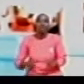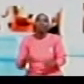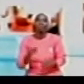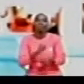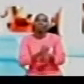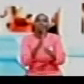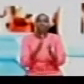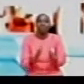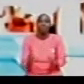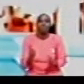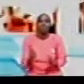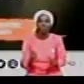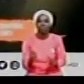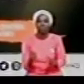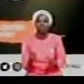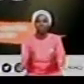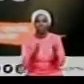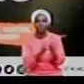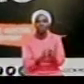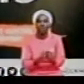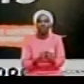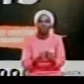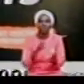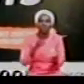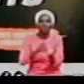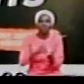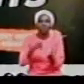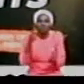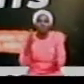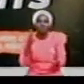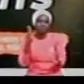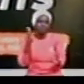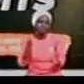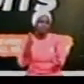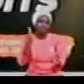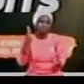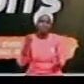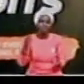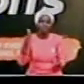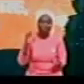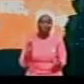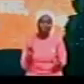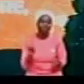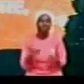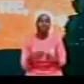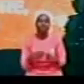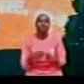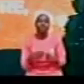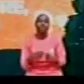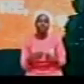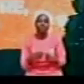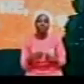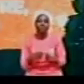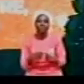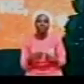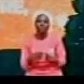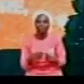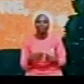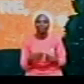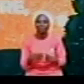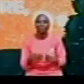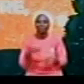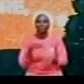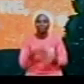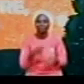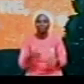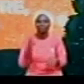Dr. KUMUYI, being End Time Army for Latter-day Exploits, at the Woke Dip Event Center,